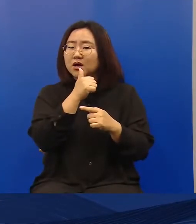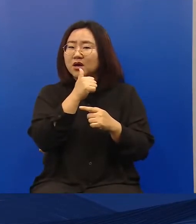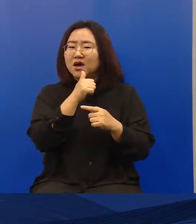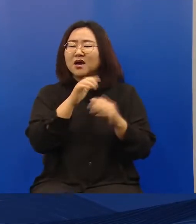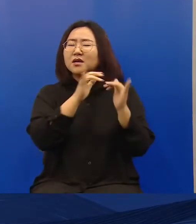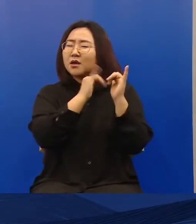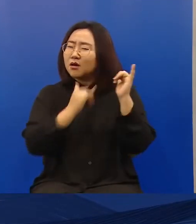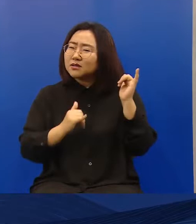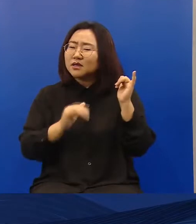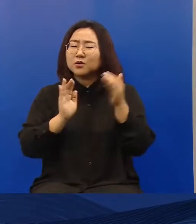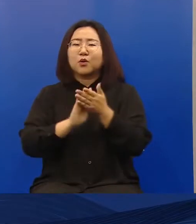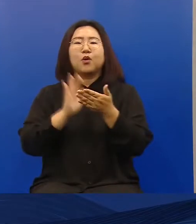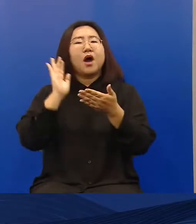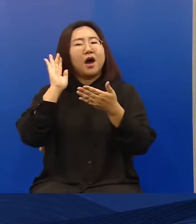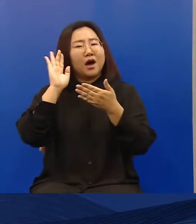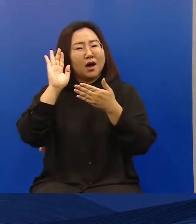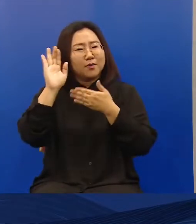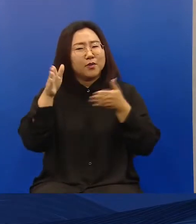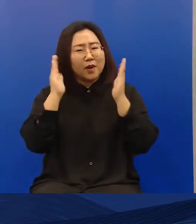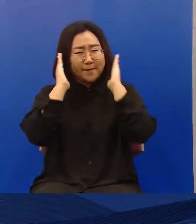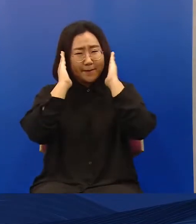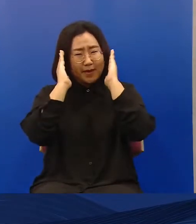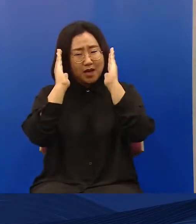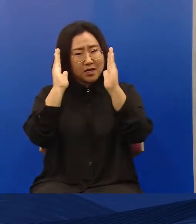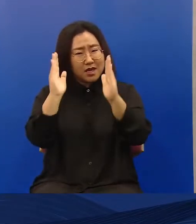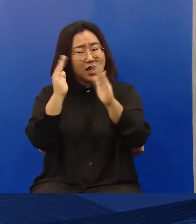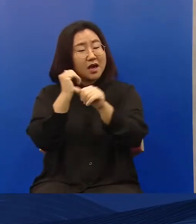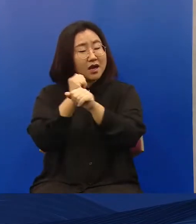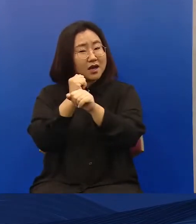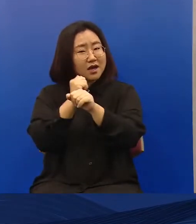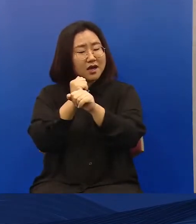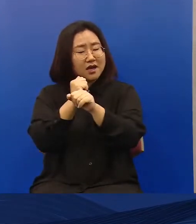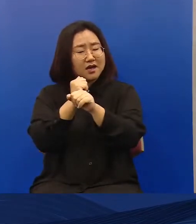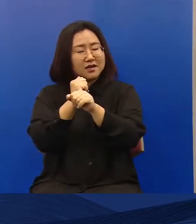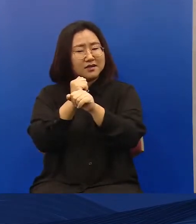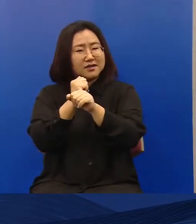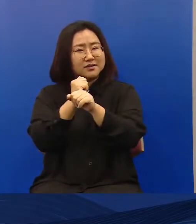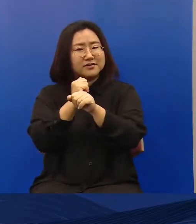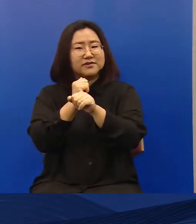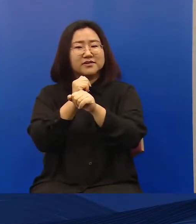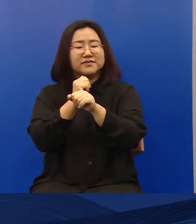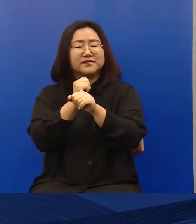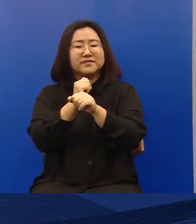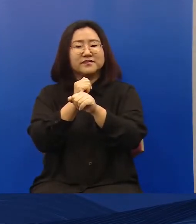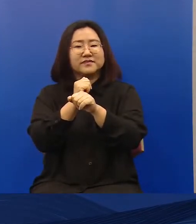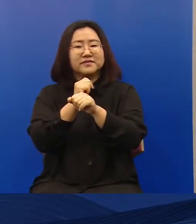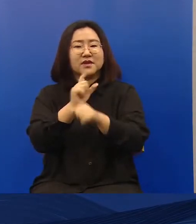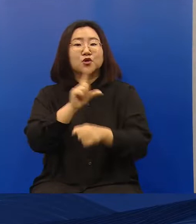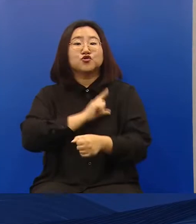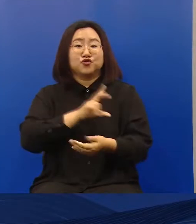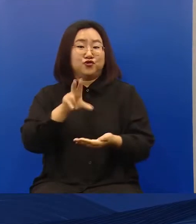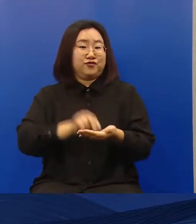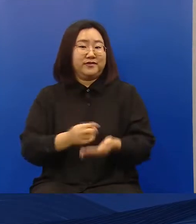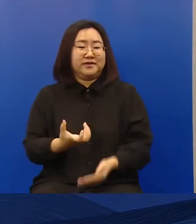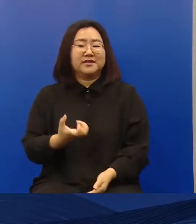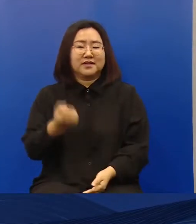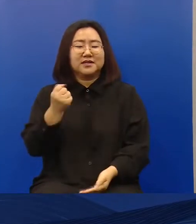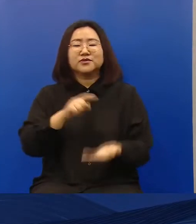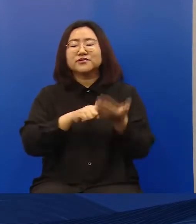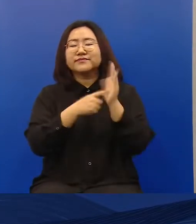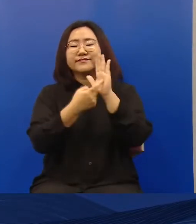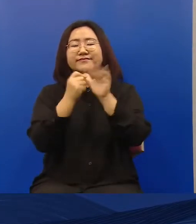language interpretation and what Jeju has done and what we should do with the public sign